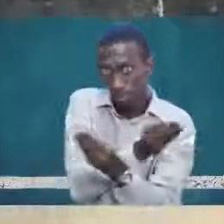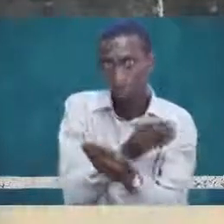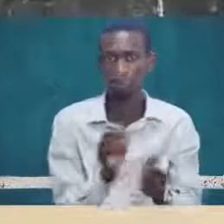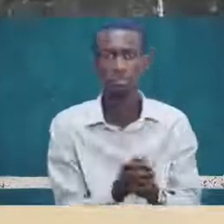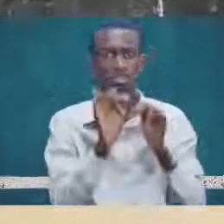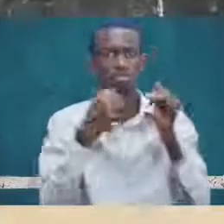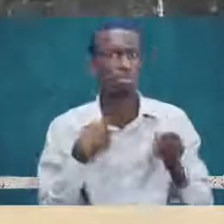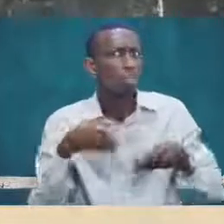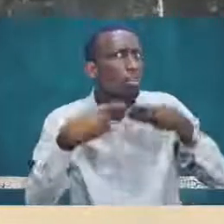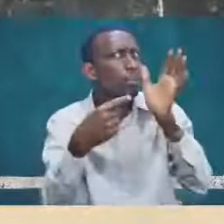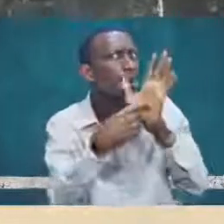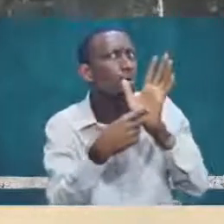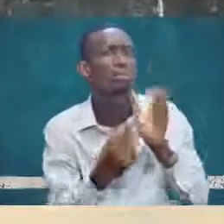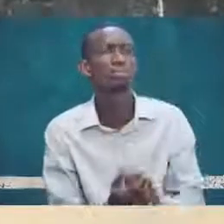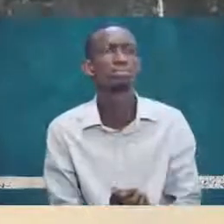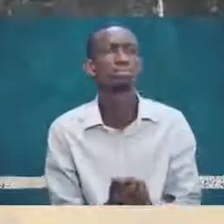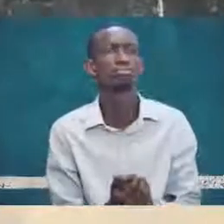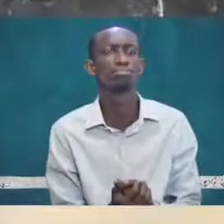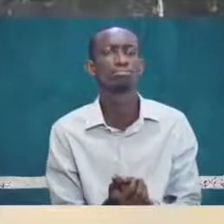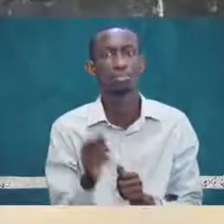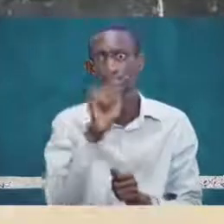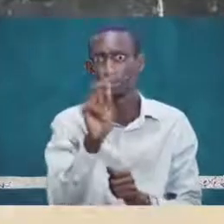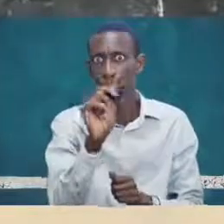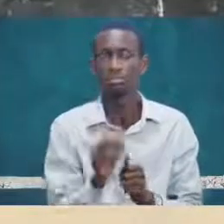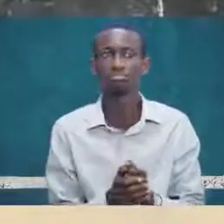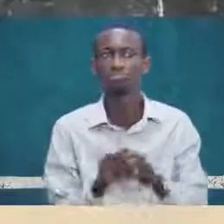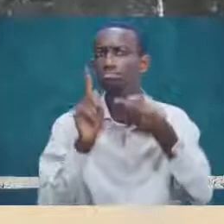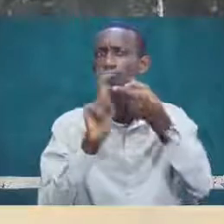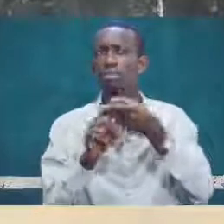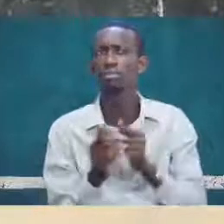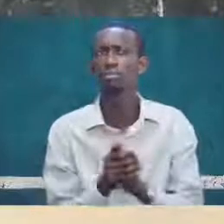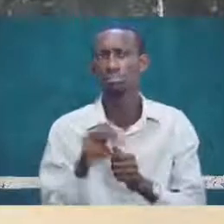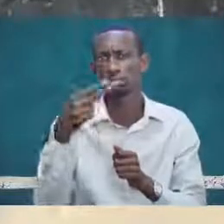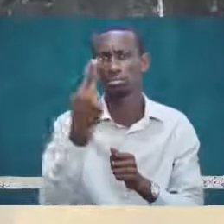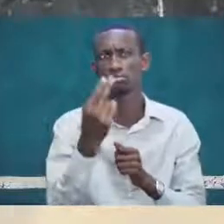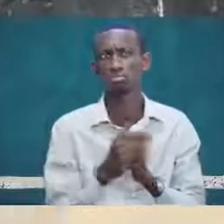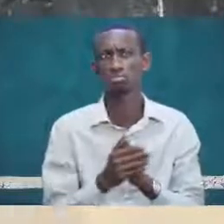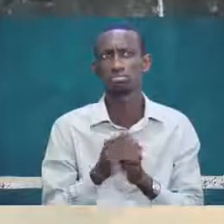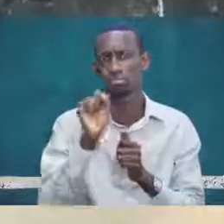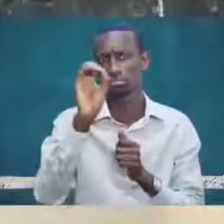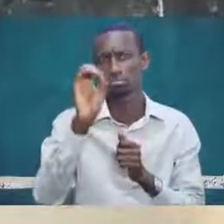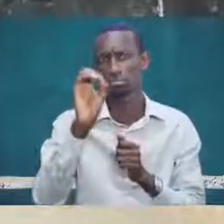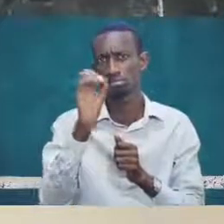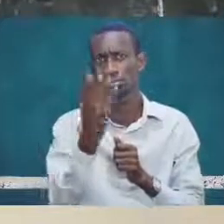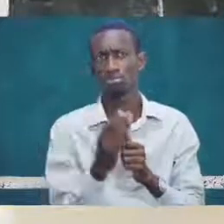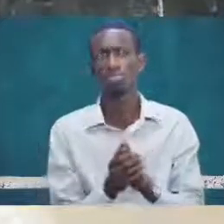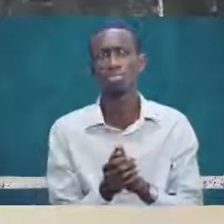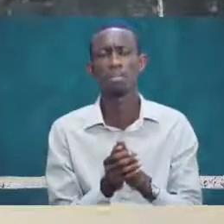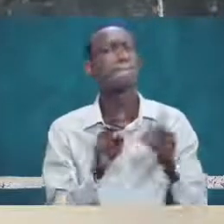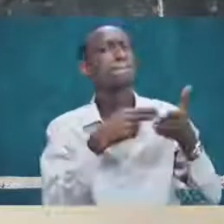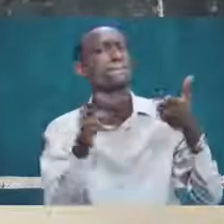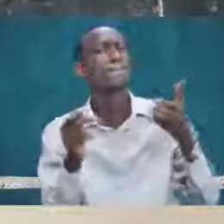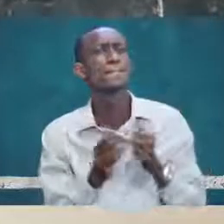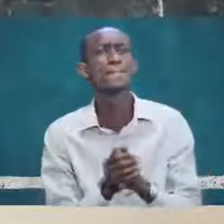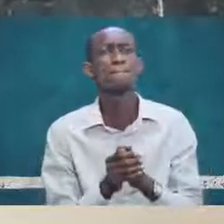if I give an example of the zinc combining with dilute sulfuric acid, we